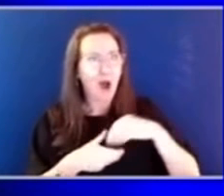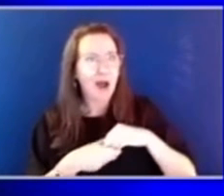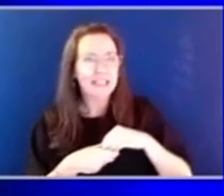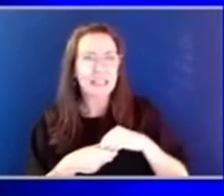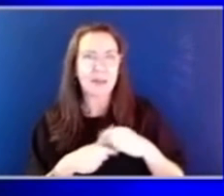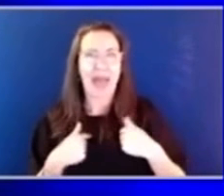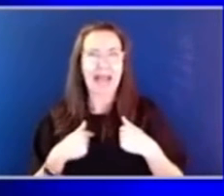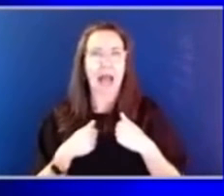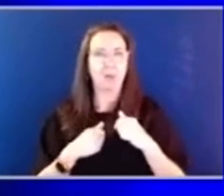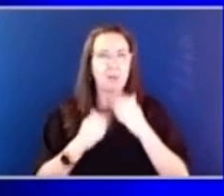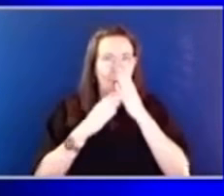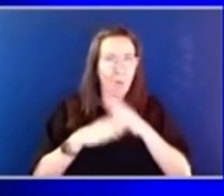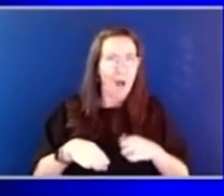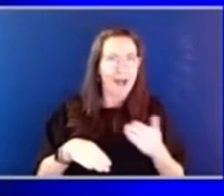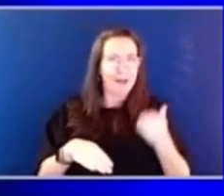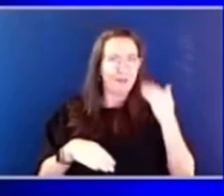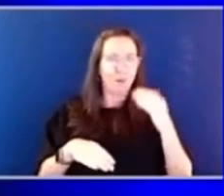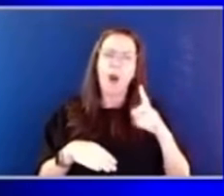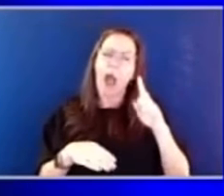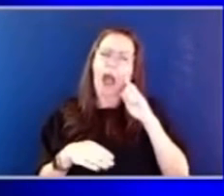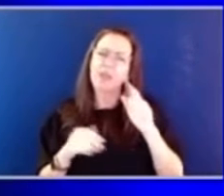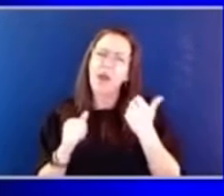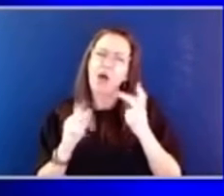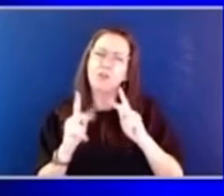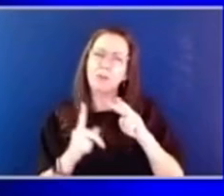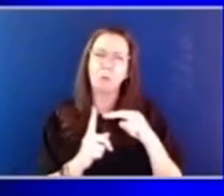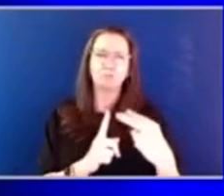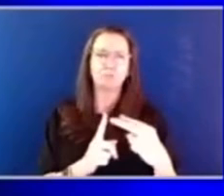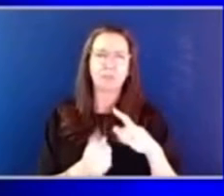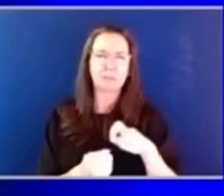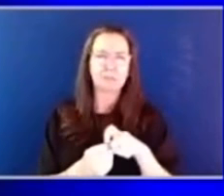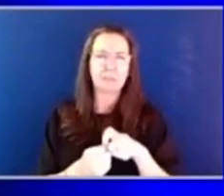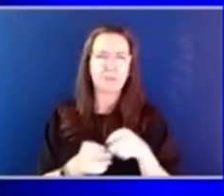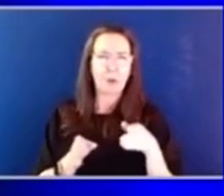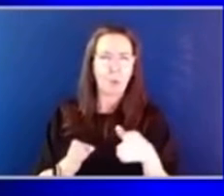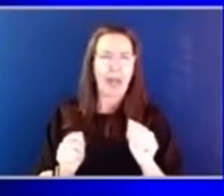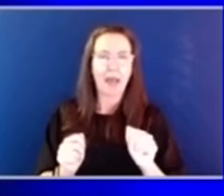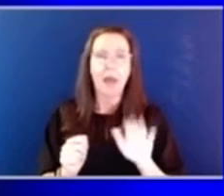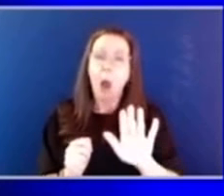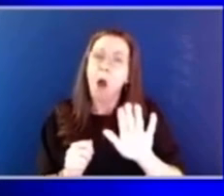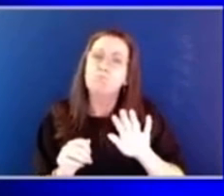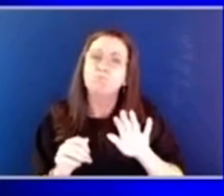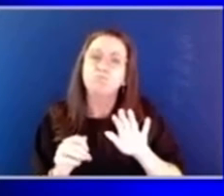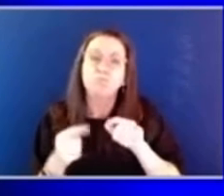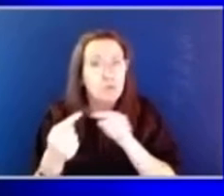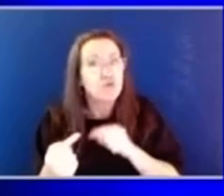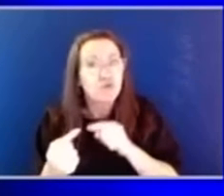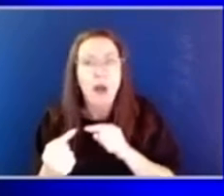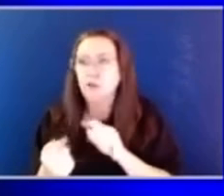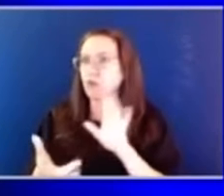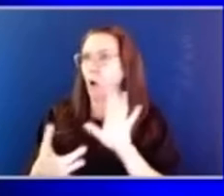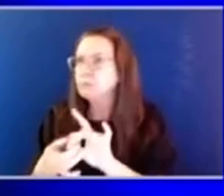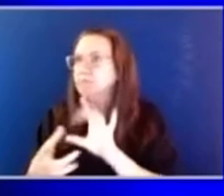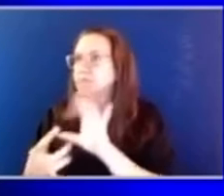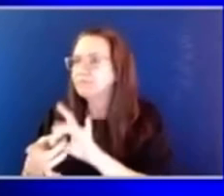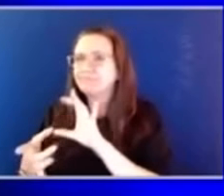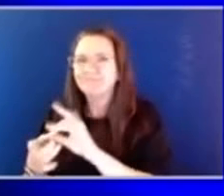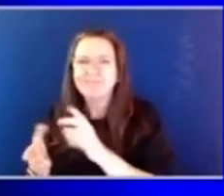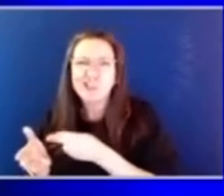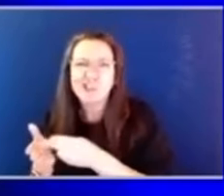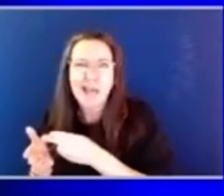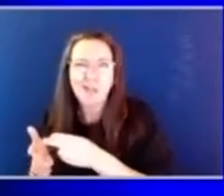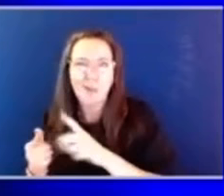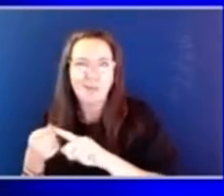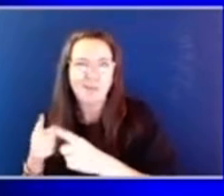in the past, I'm perceived in a certain way by others. This has made it a struggle to find truly genuine